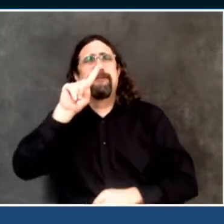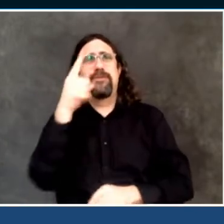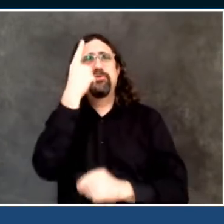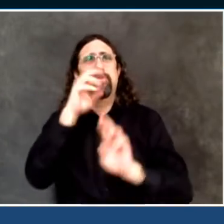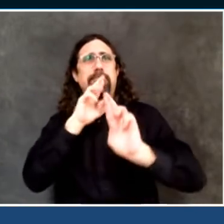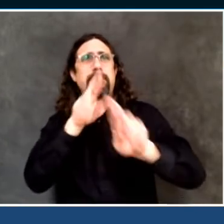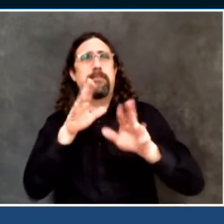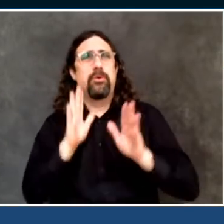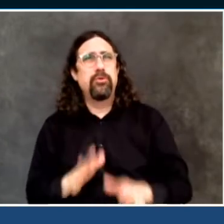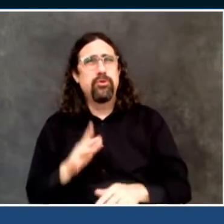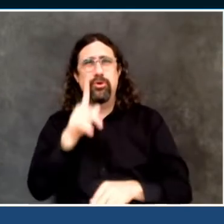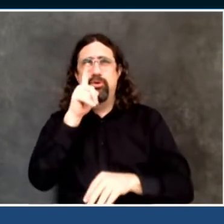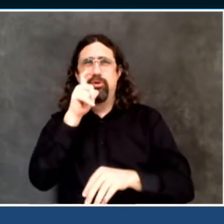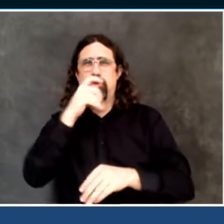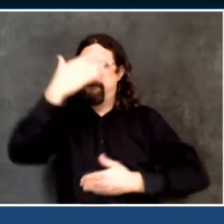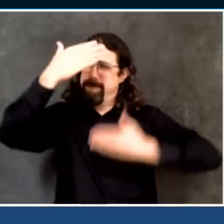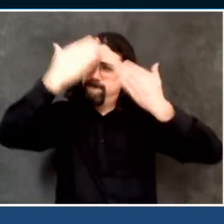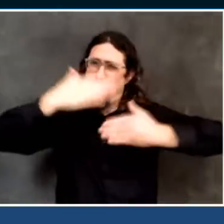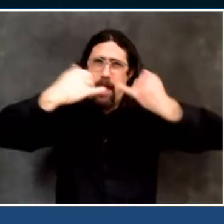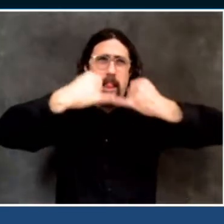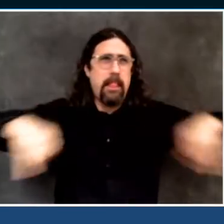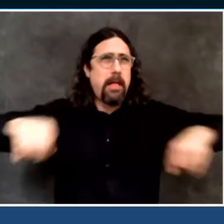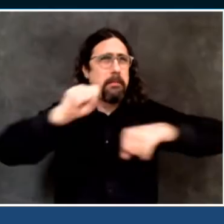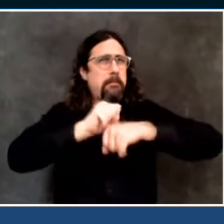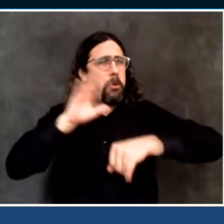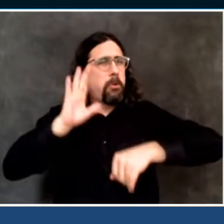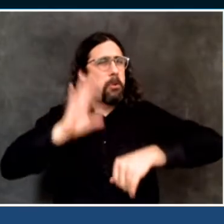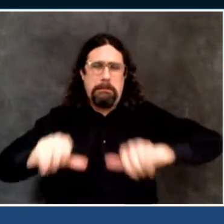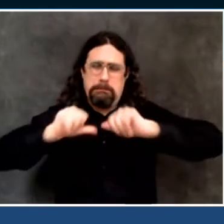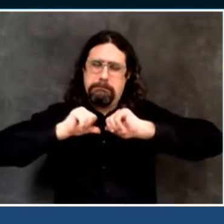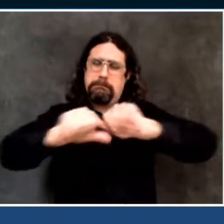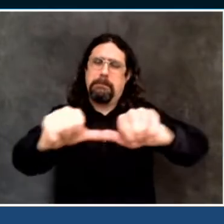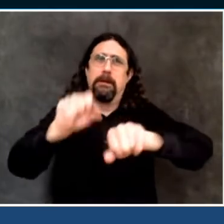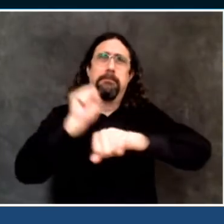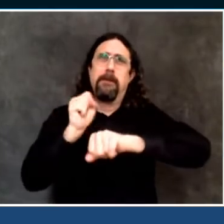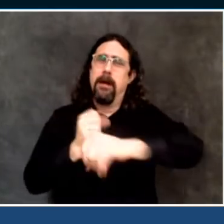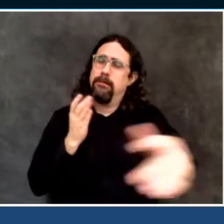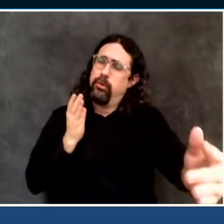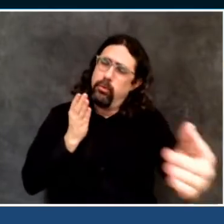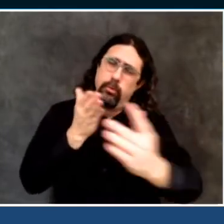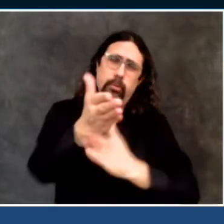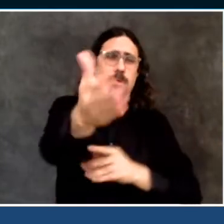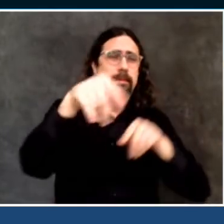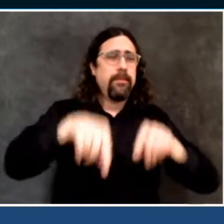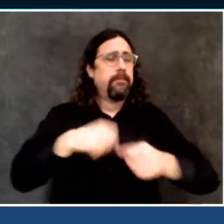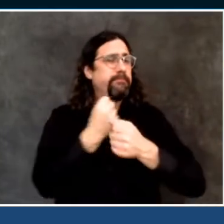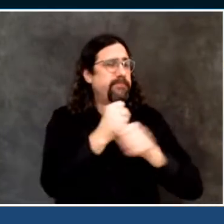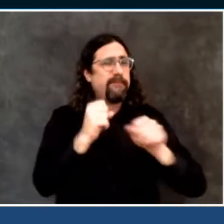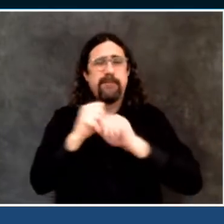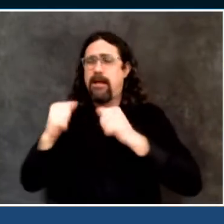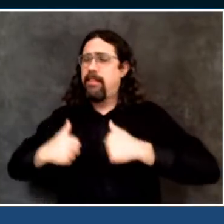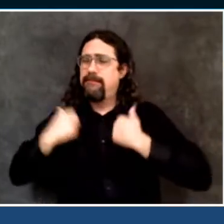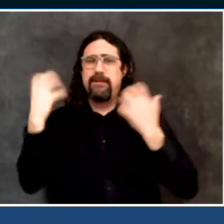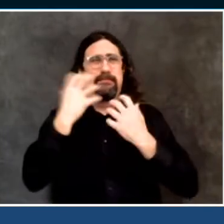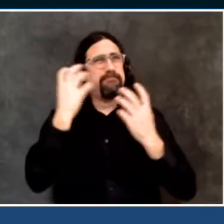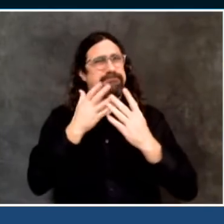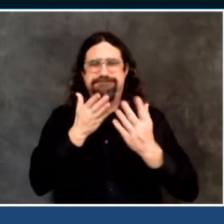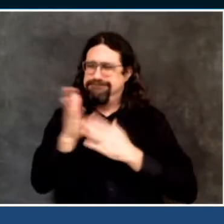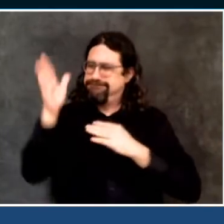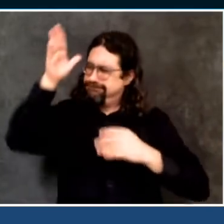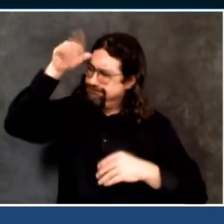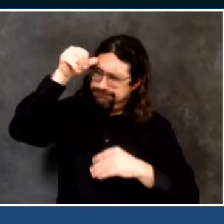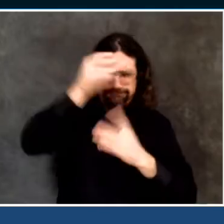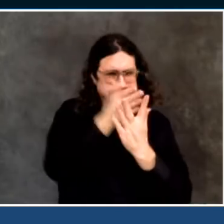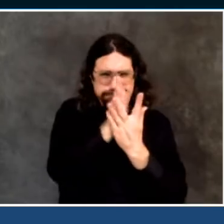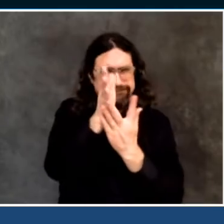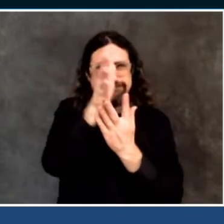safe. So many of them we know were out sick because of symptoms of the coronavirus or because they